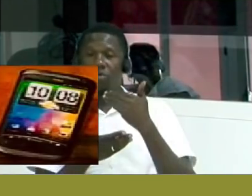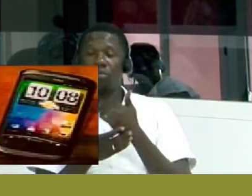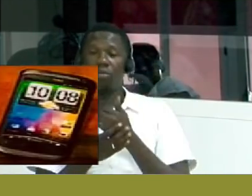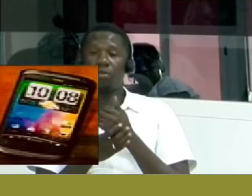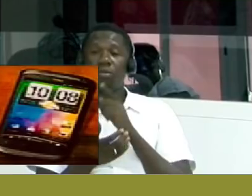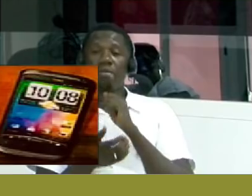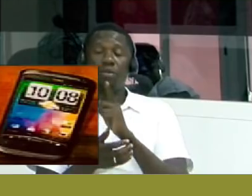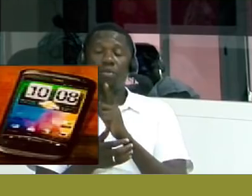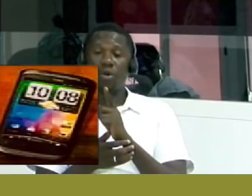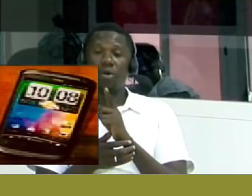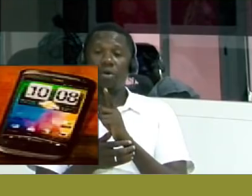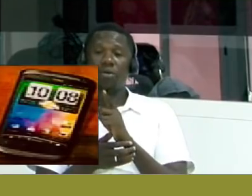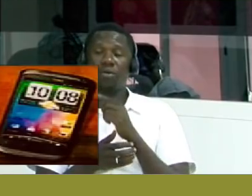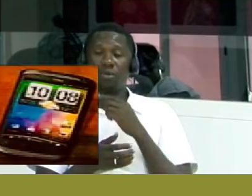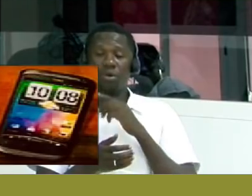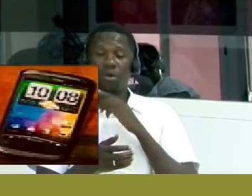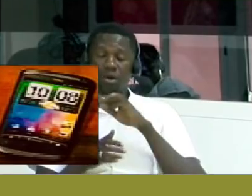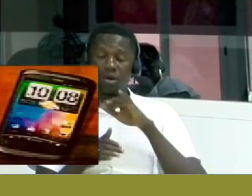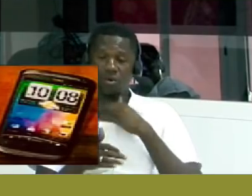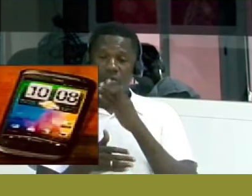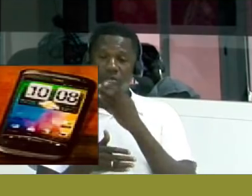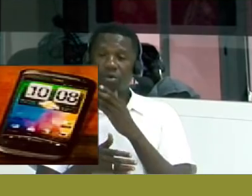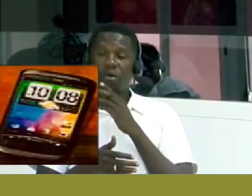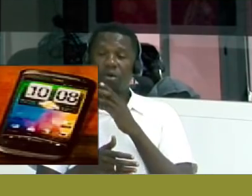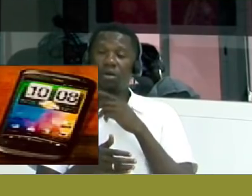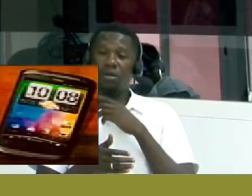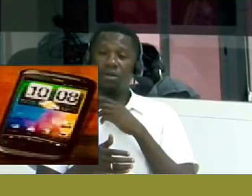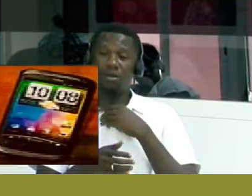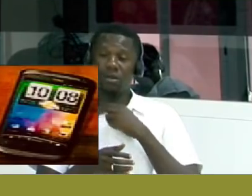but I will be the victor.